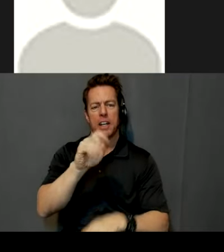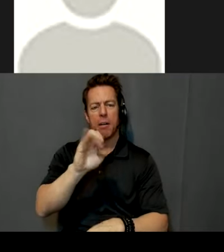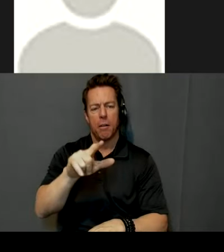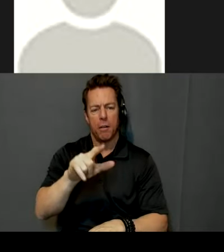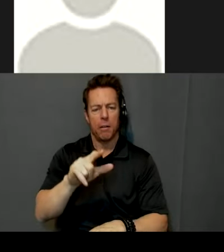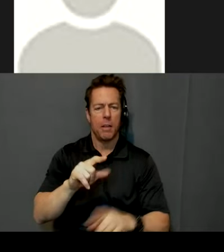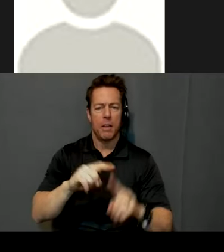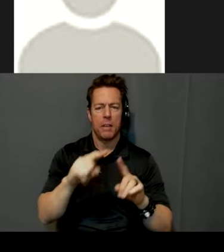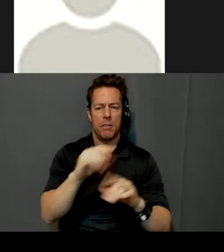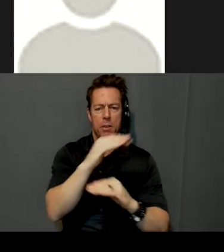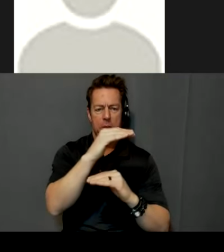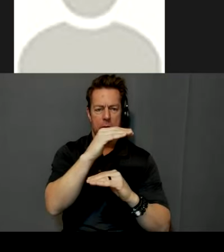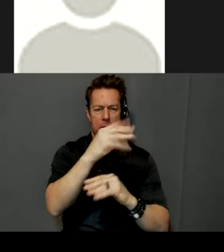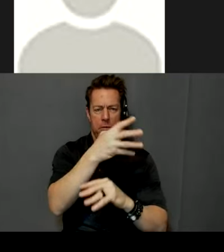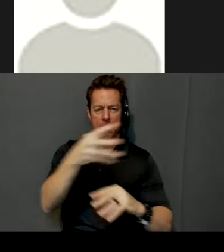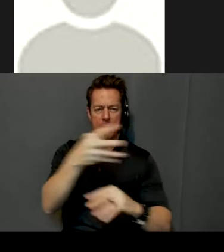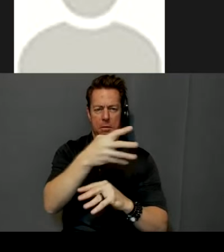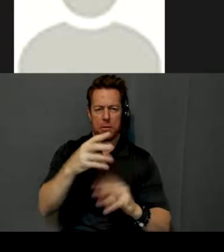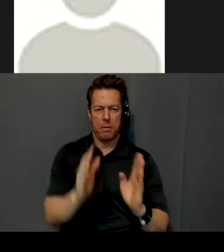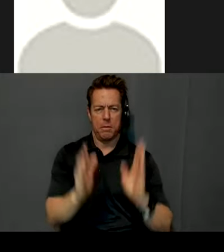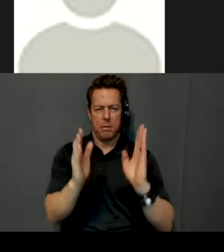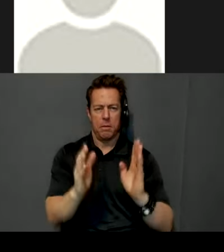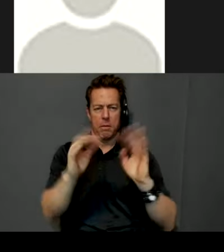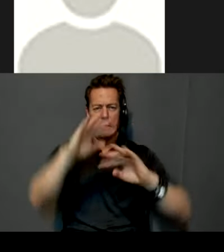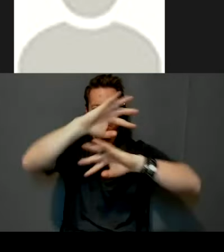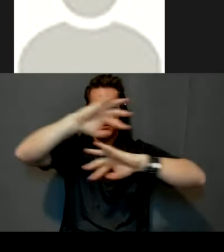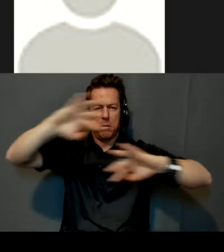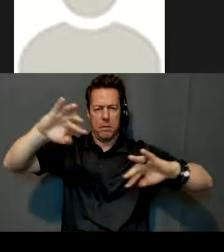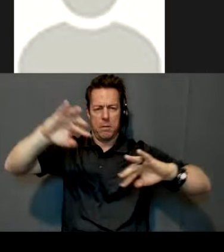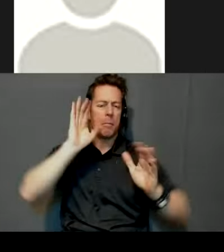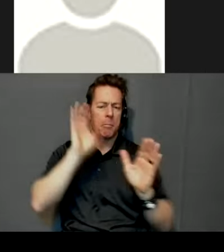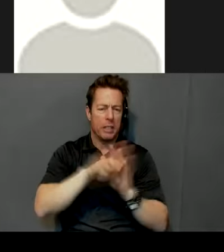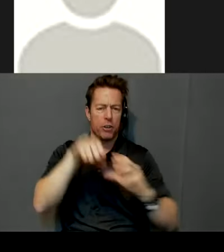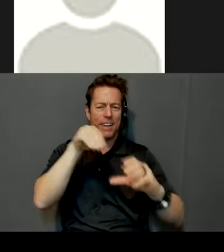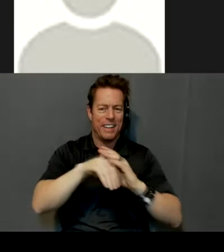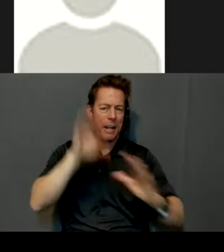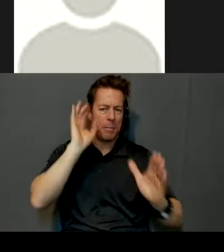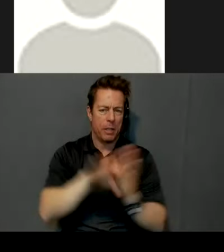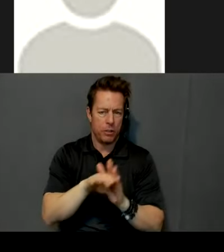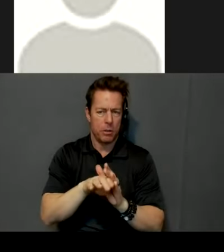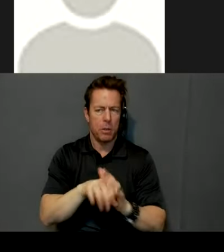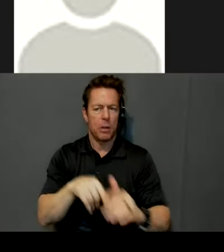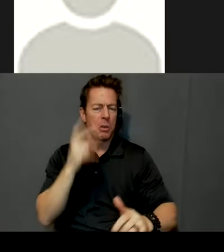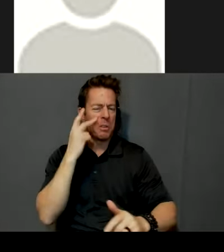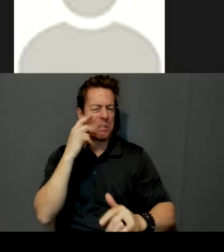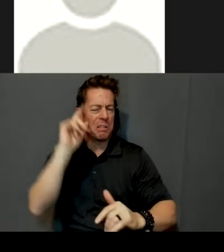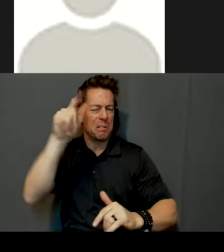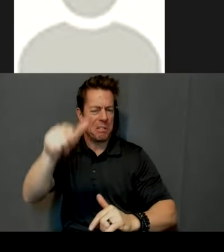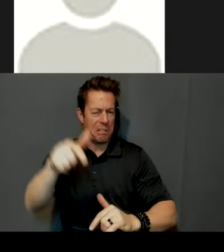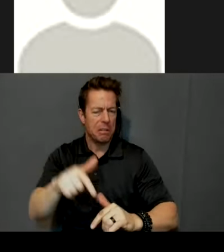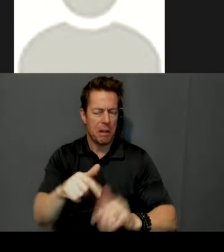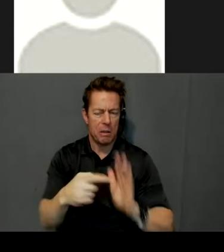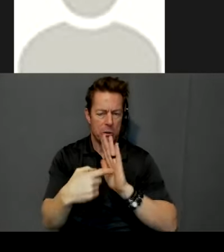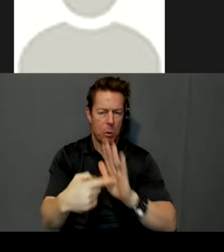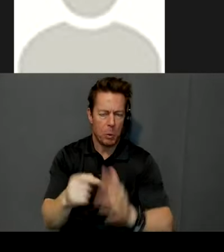planes created in this sculpture, which brings me back to the idea of a picture within a picture, which you'll see in a few slides is something that